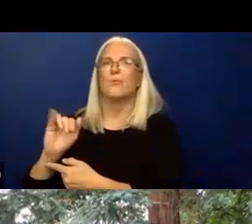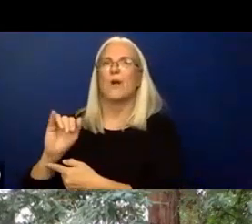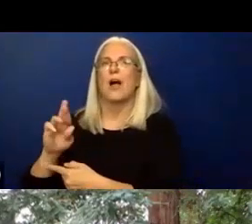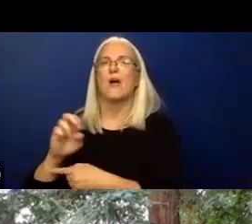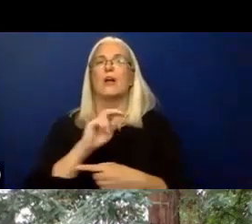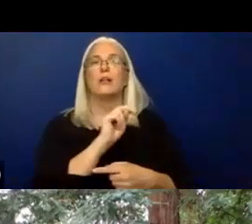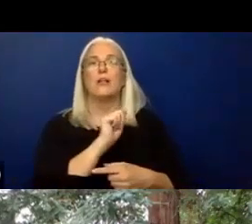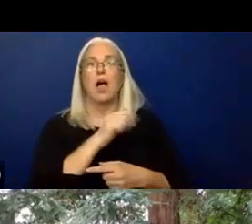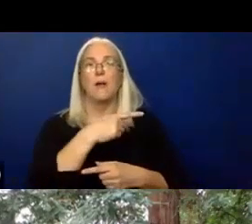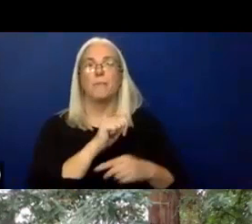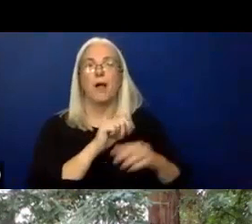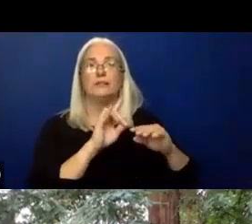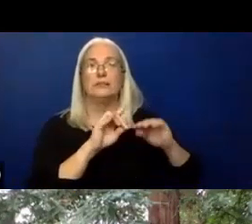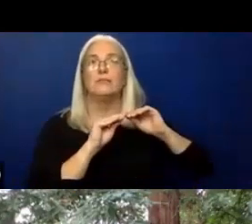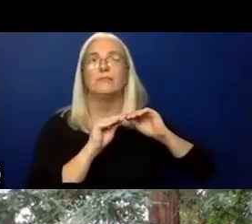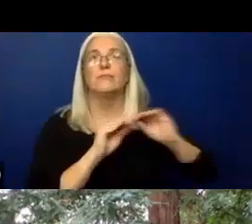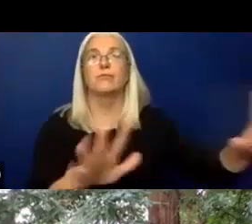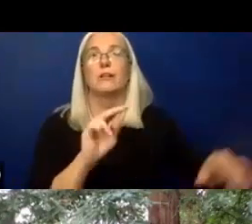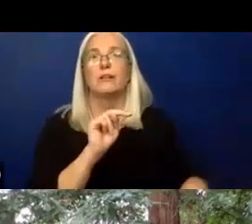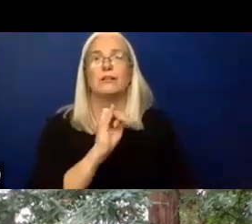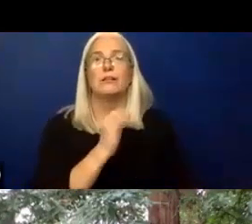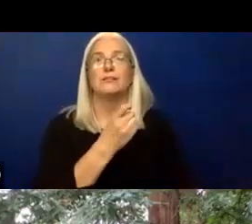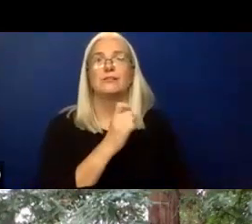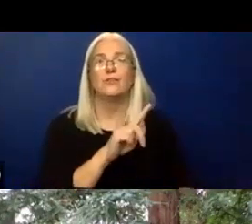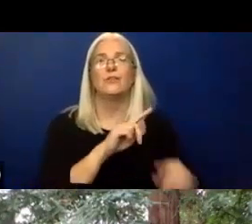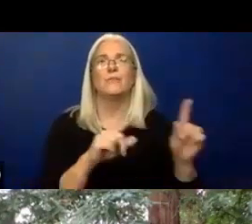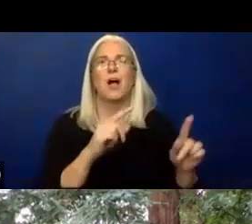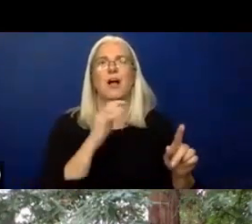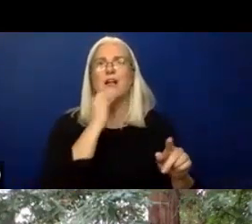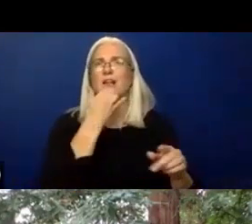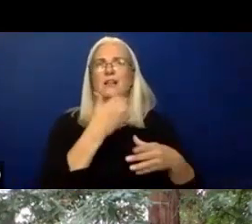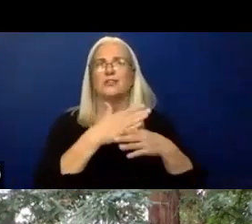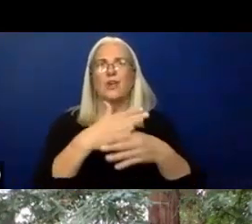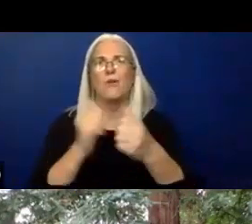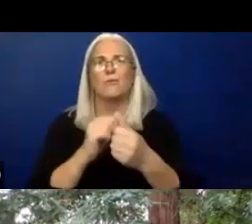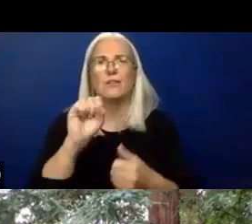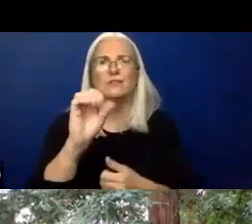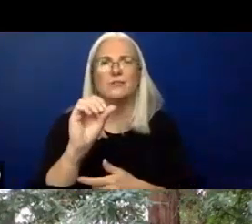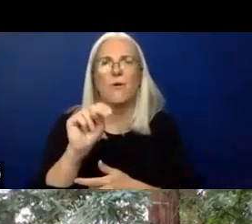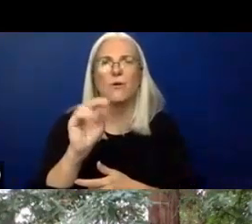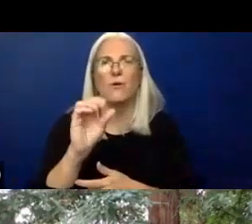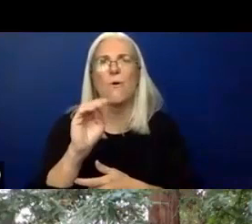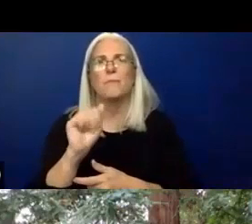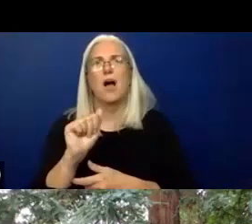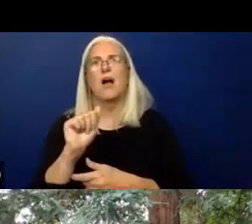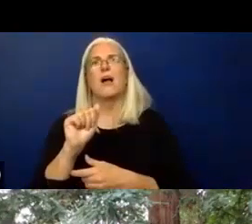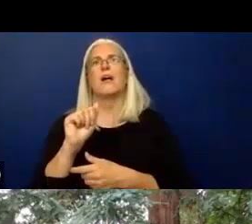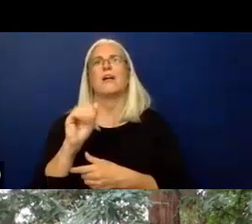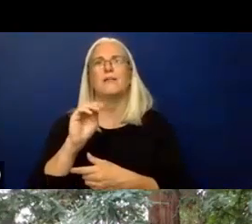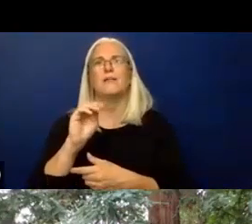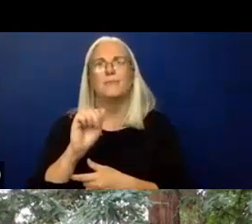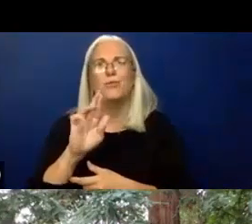County, as well as Napa County and Lake County and Solano County, I think, that was not geographic